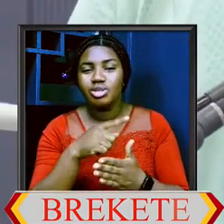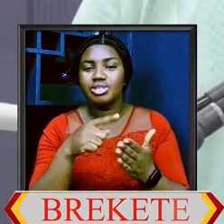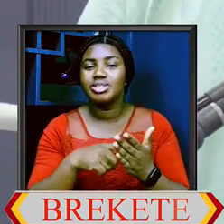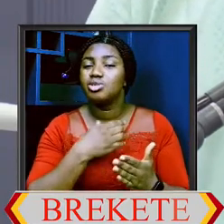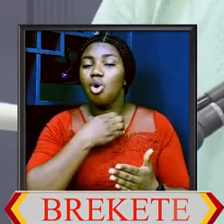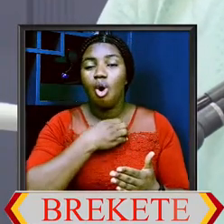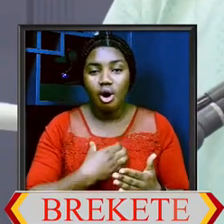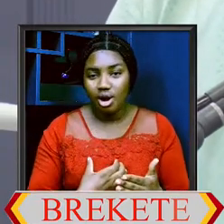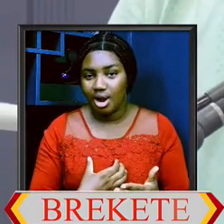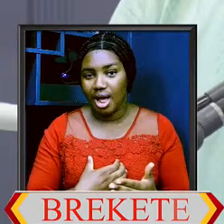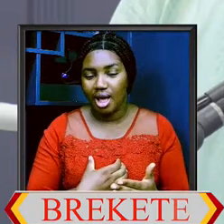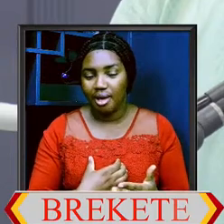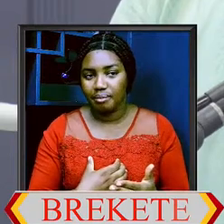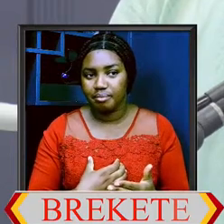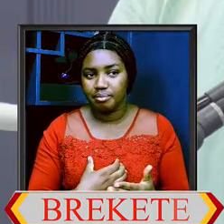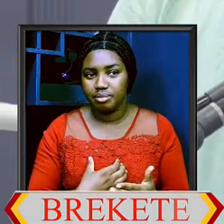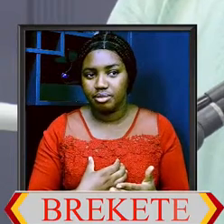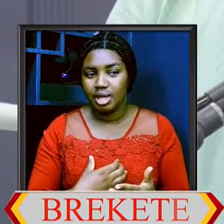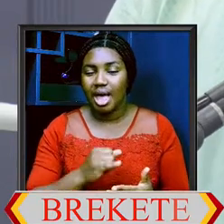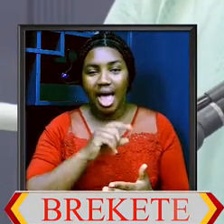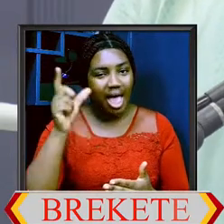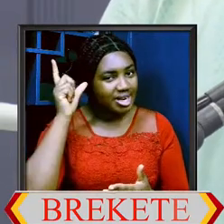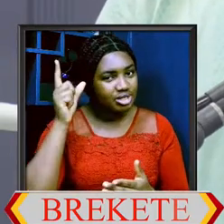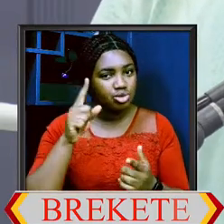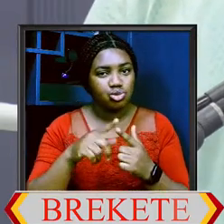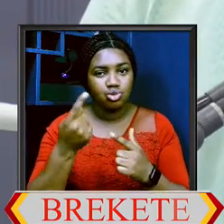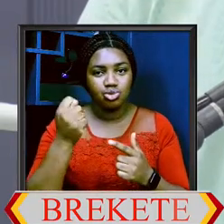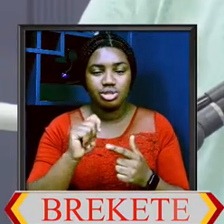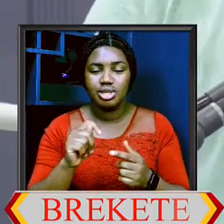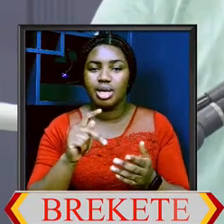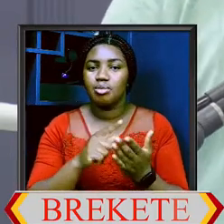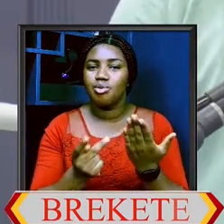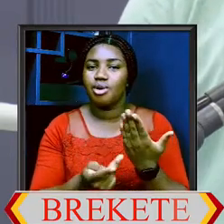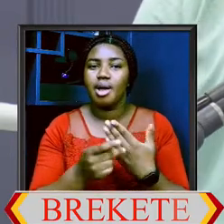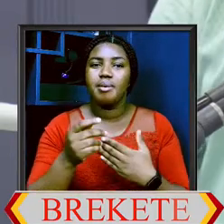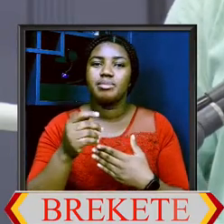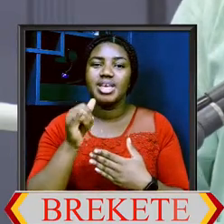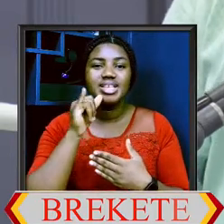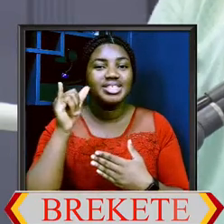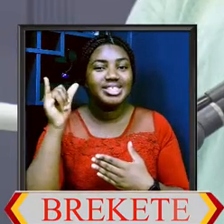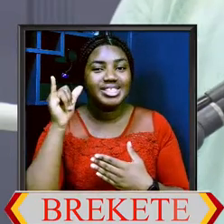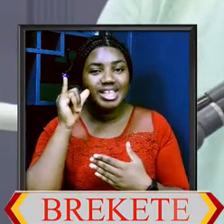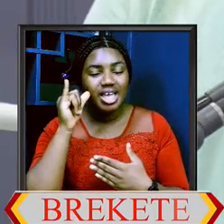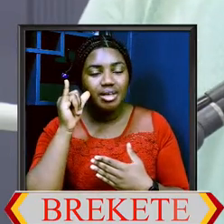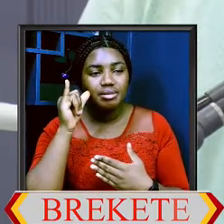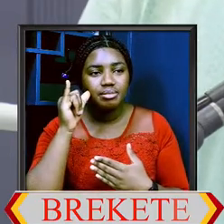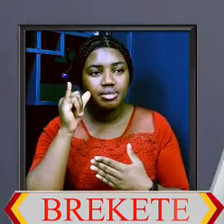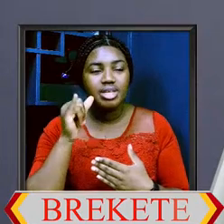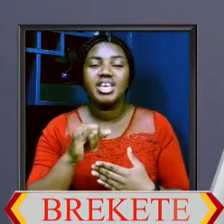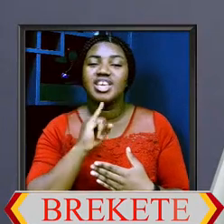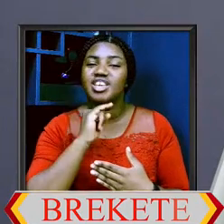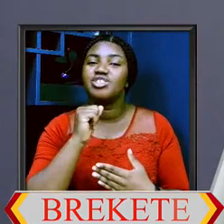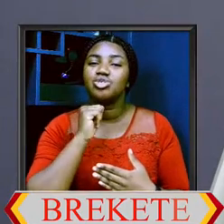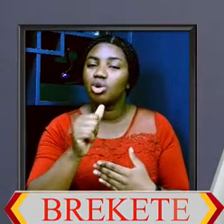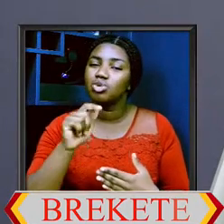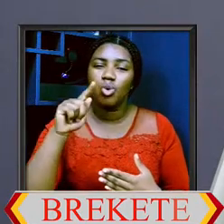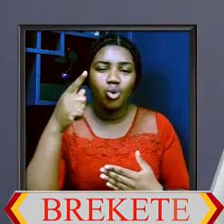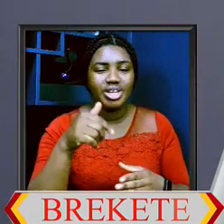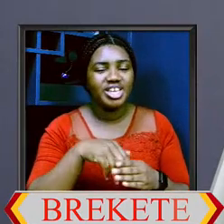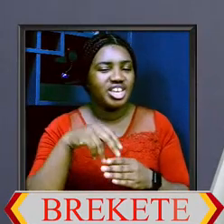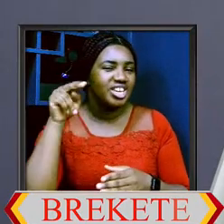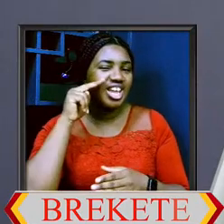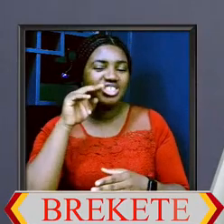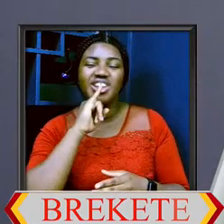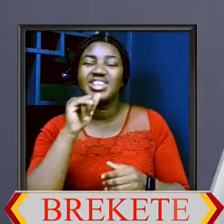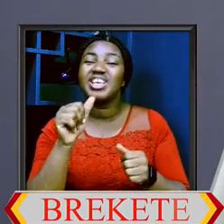H as you say you I listen to the program yesterday is not only in Nigeria is everywhere